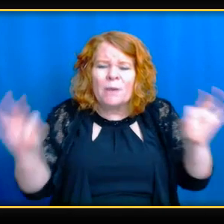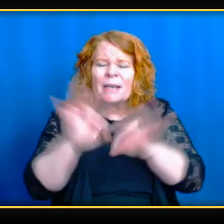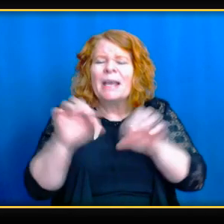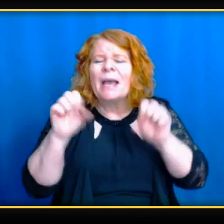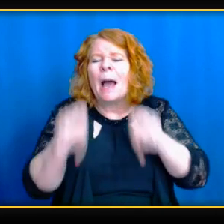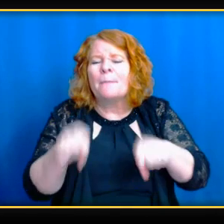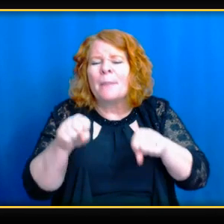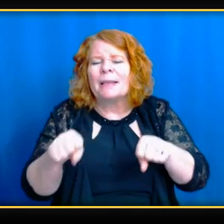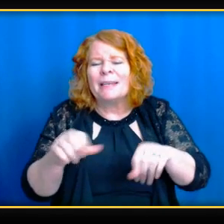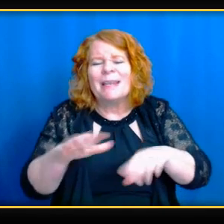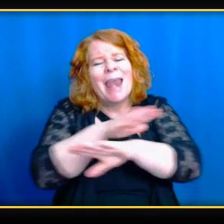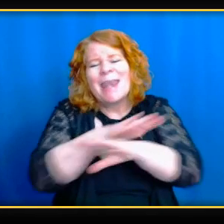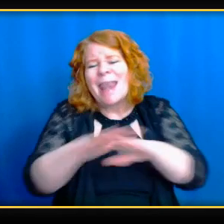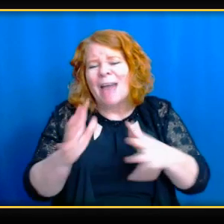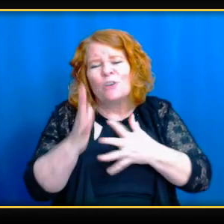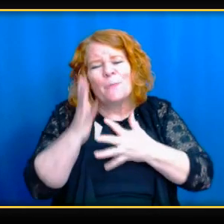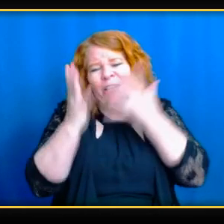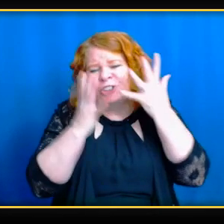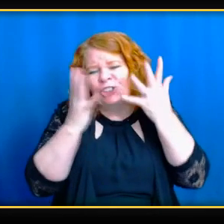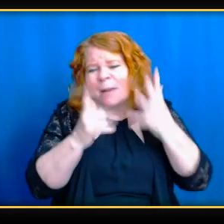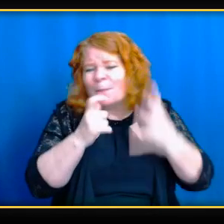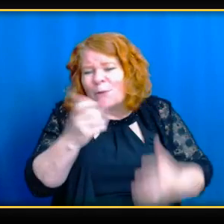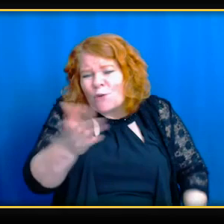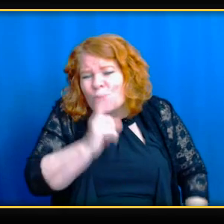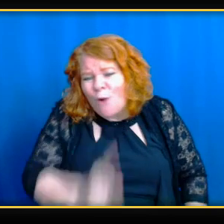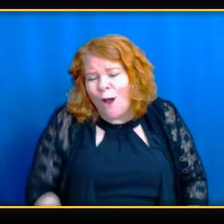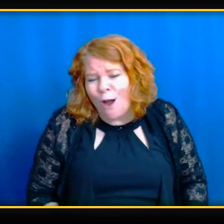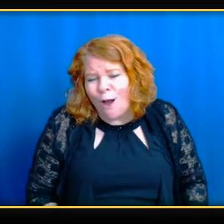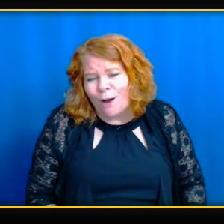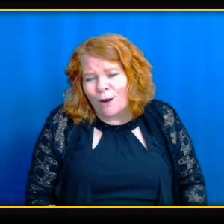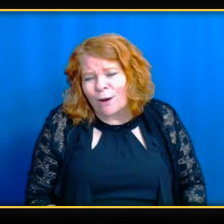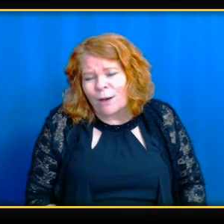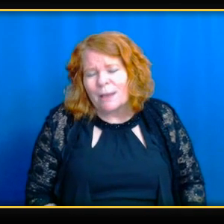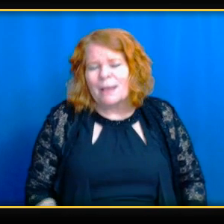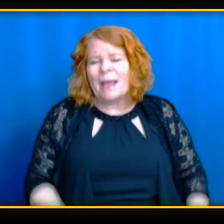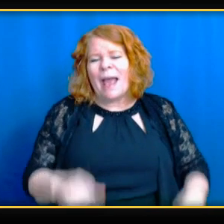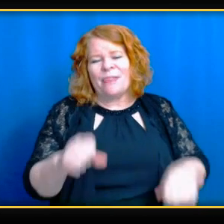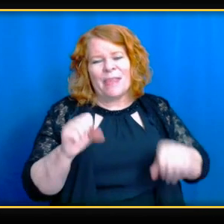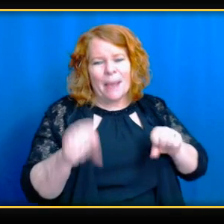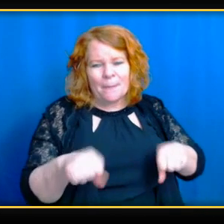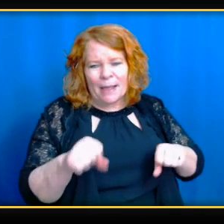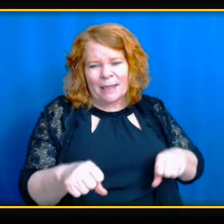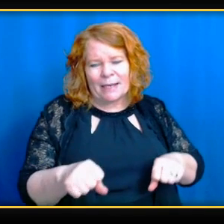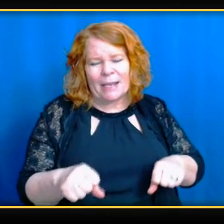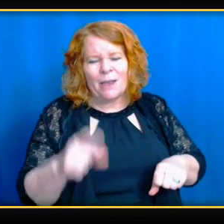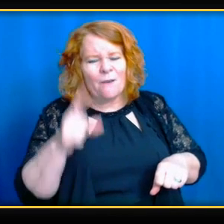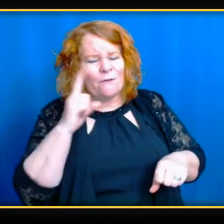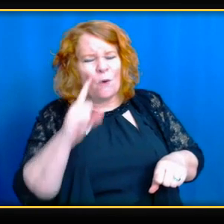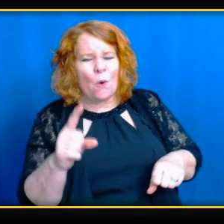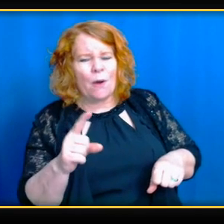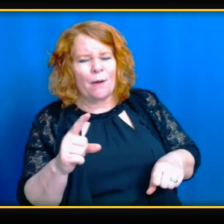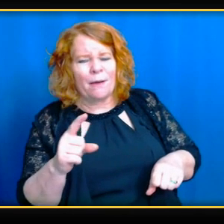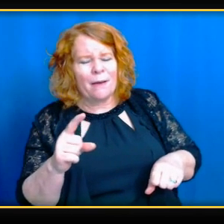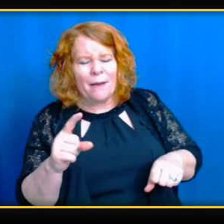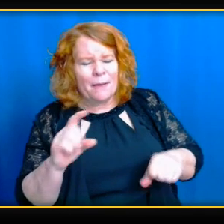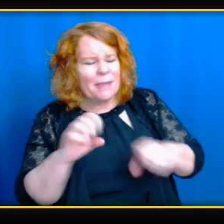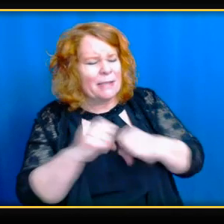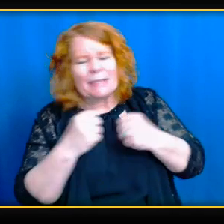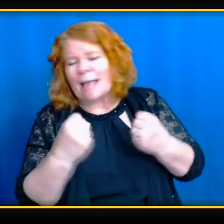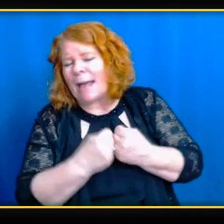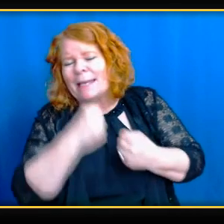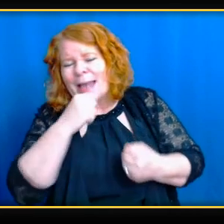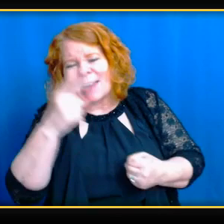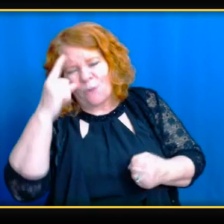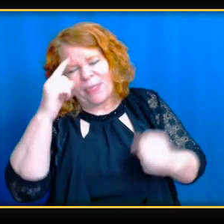the ability for the general society not to feel that if you have a disability, you're a lesser person. A disability